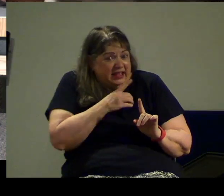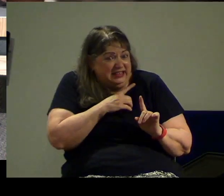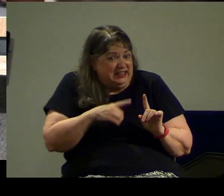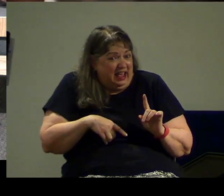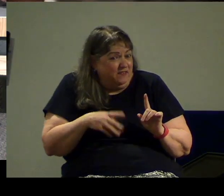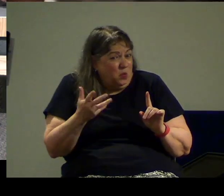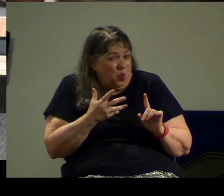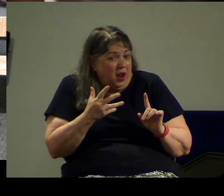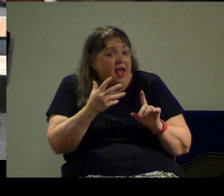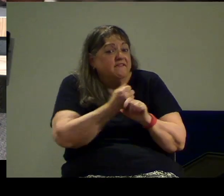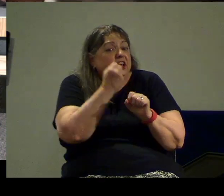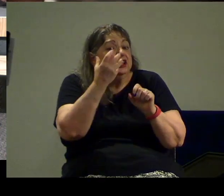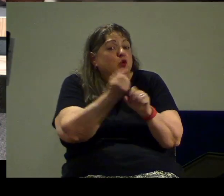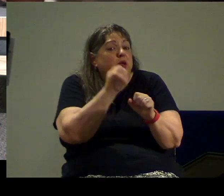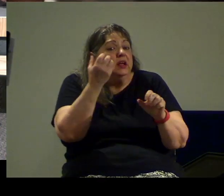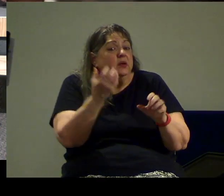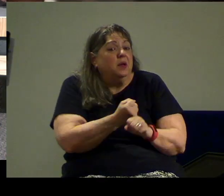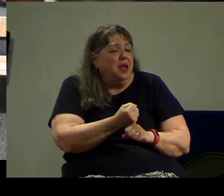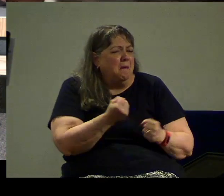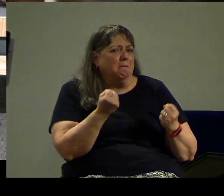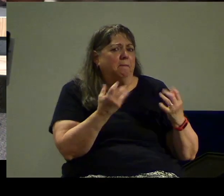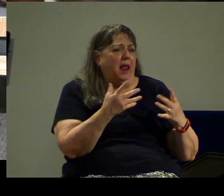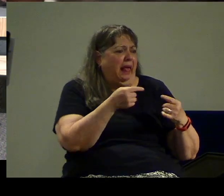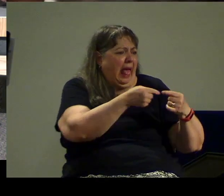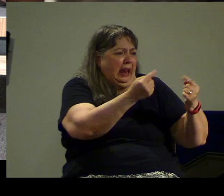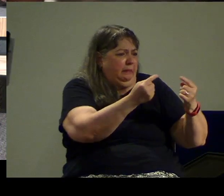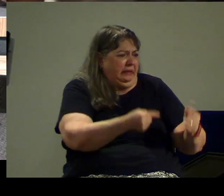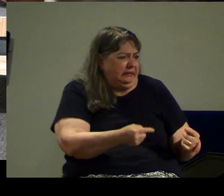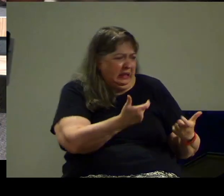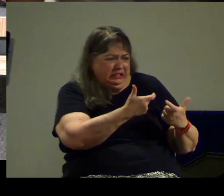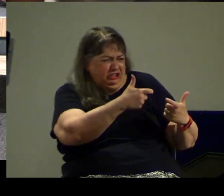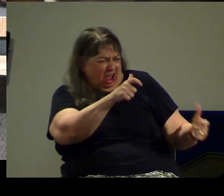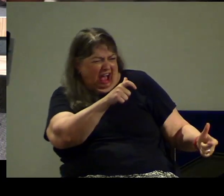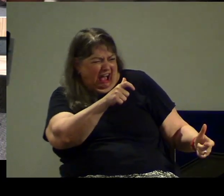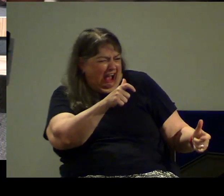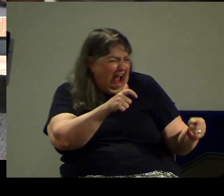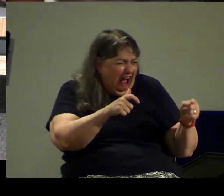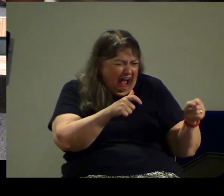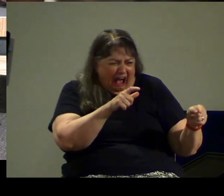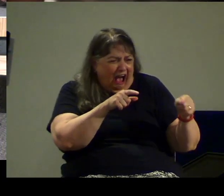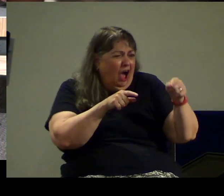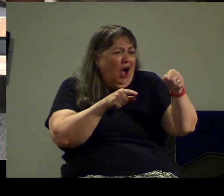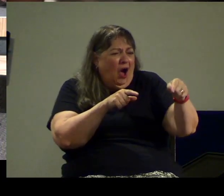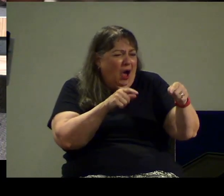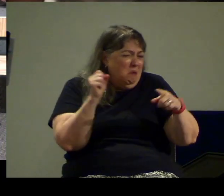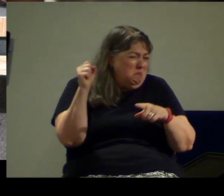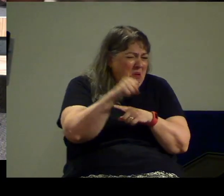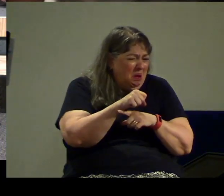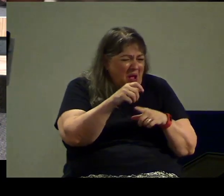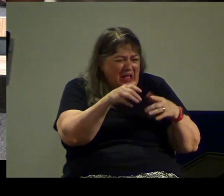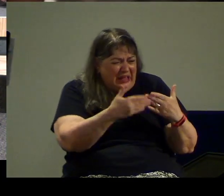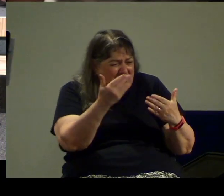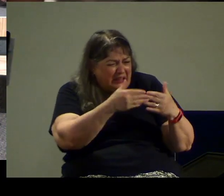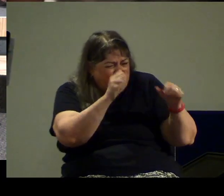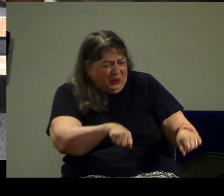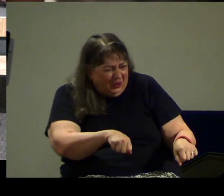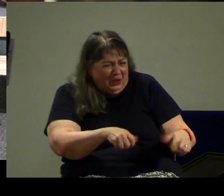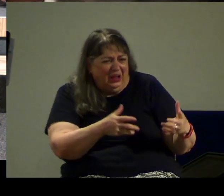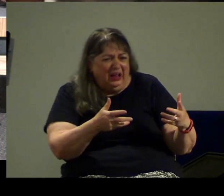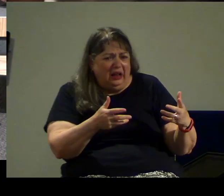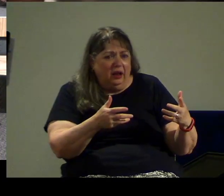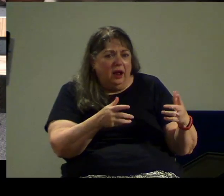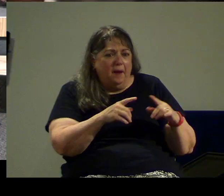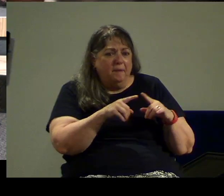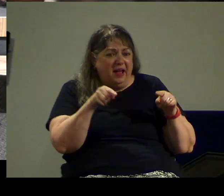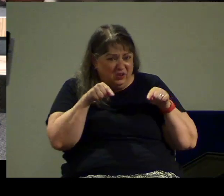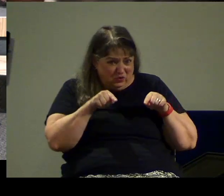over foes that were larger than him, that were more powerful than he was. In this